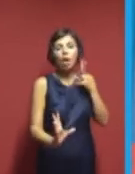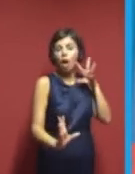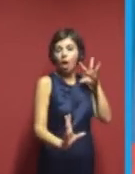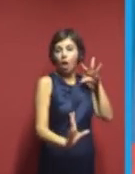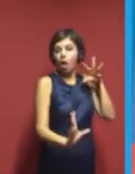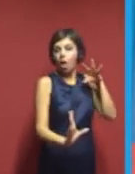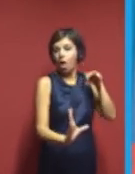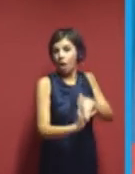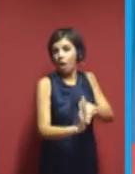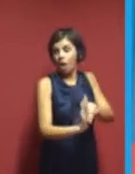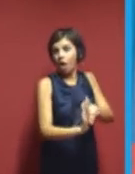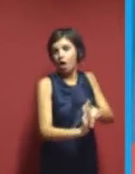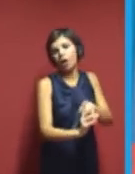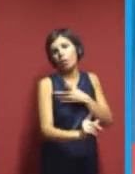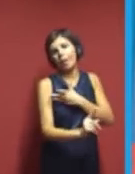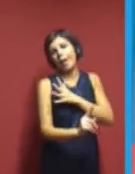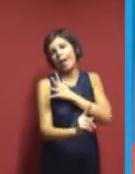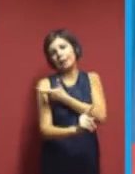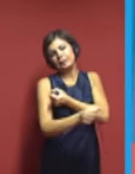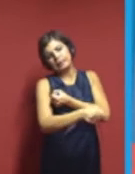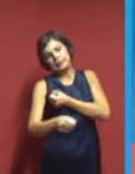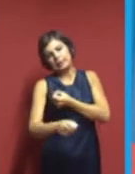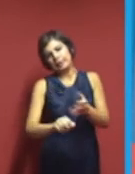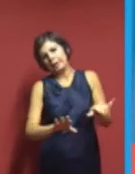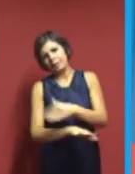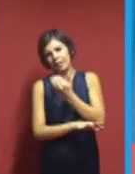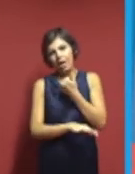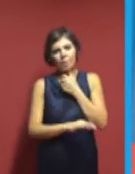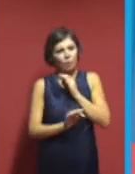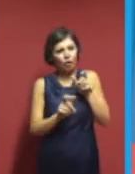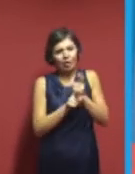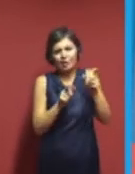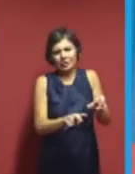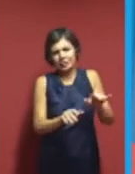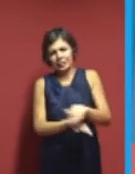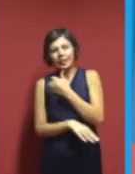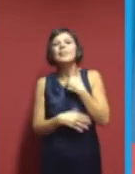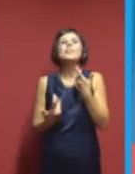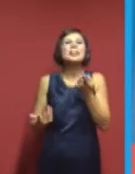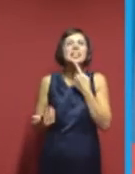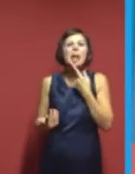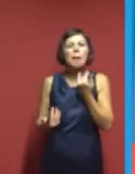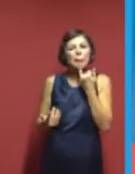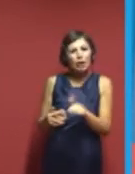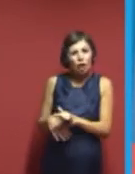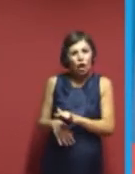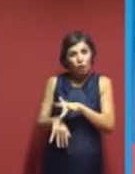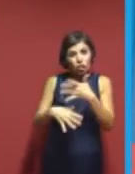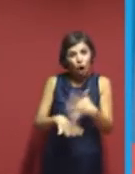math, and executive function, or the ability to solve problems in a constantly changing world like the one we live in today.